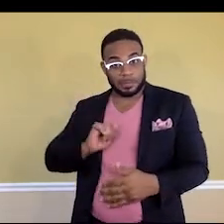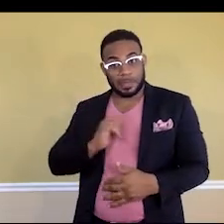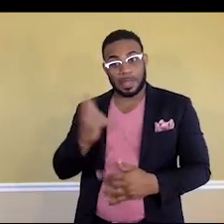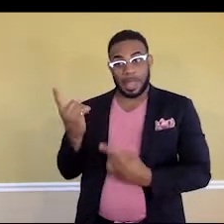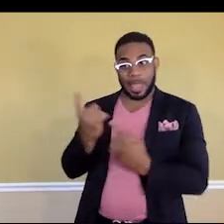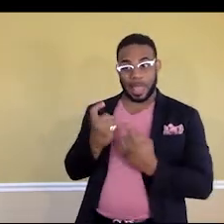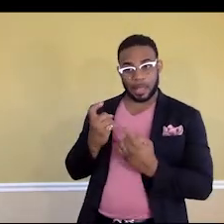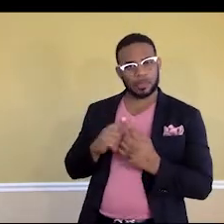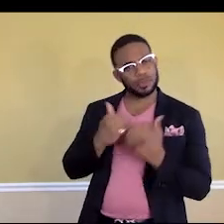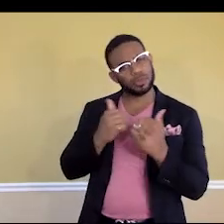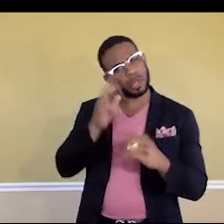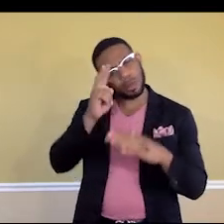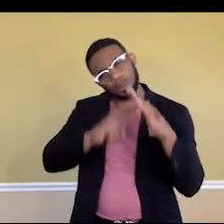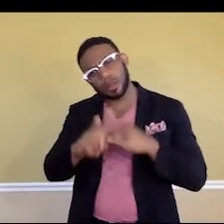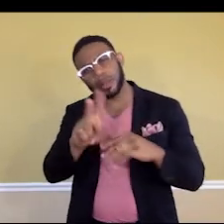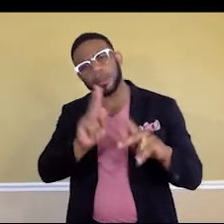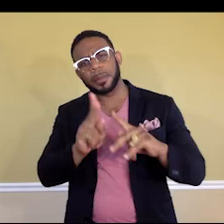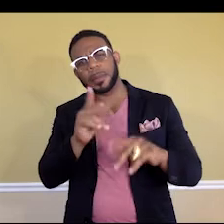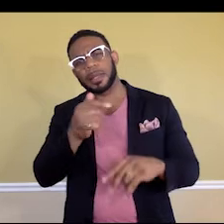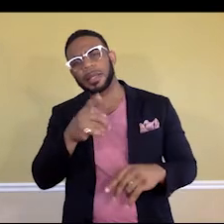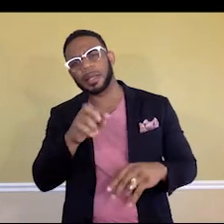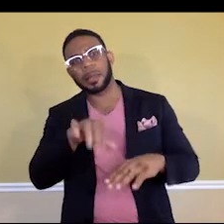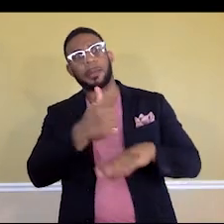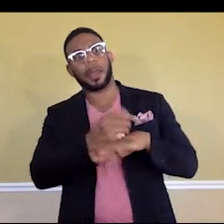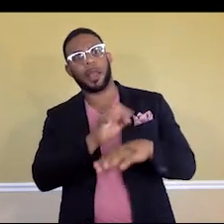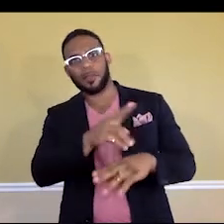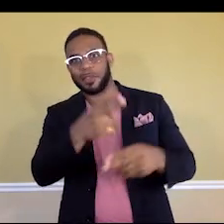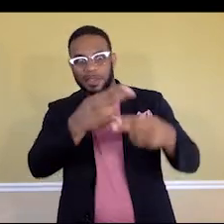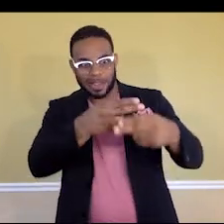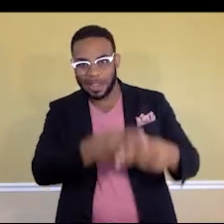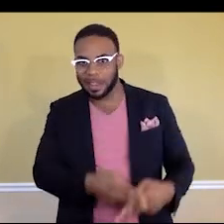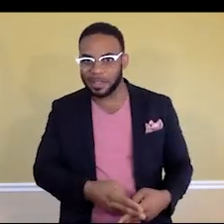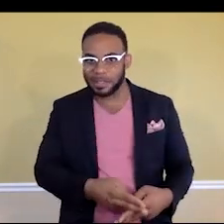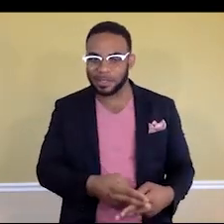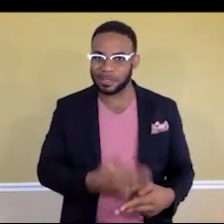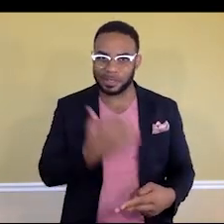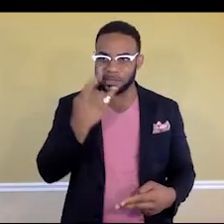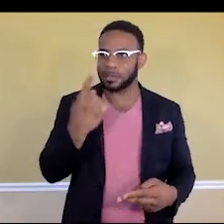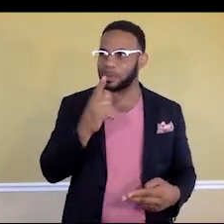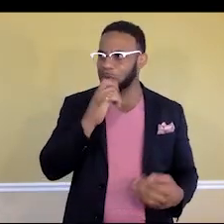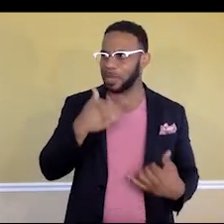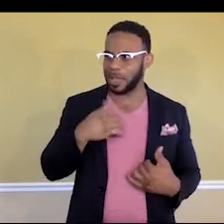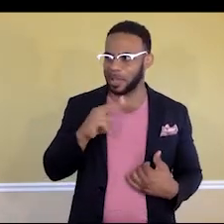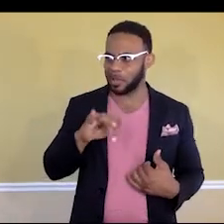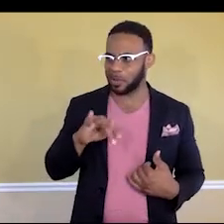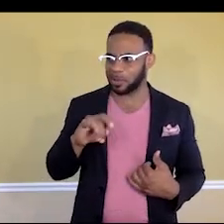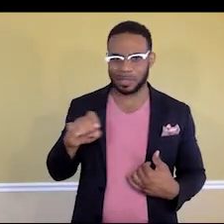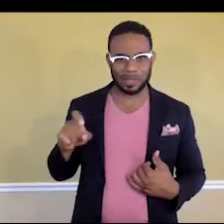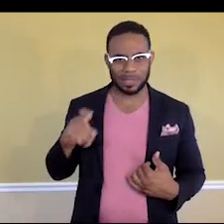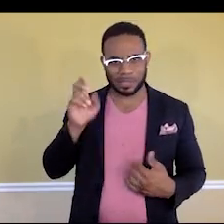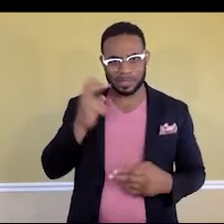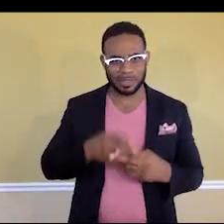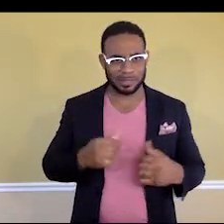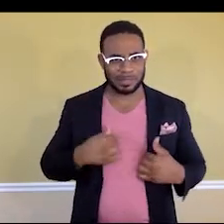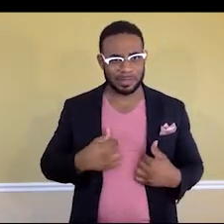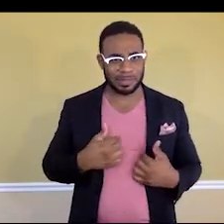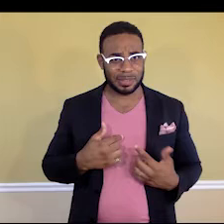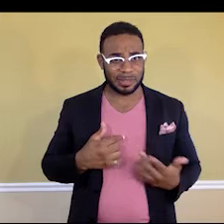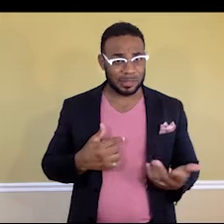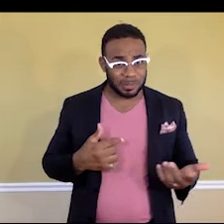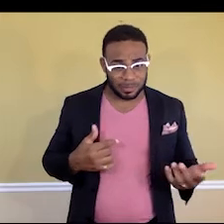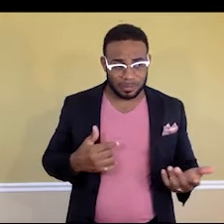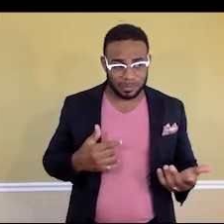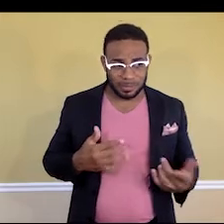asked to try and predict people's gender based off of their names. And as someone who has a unisex name, it